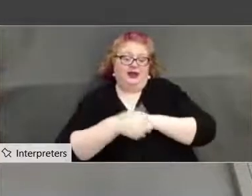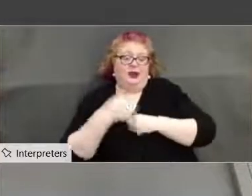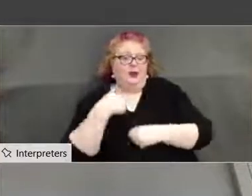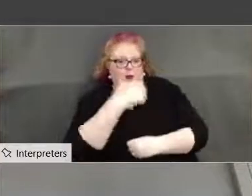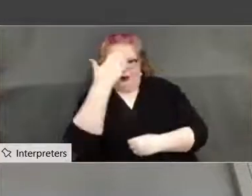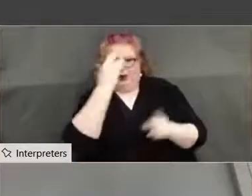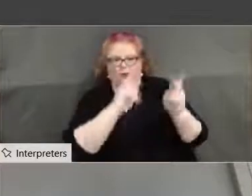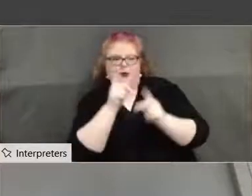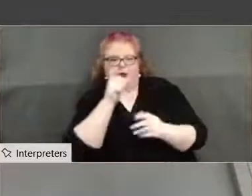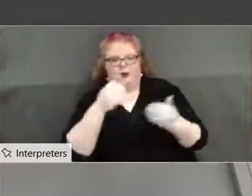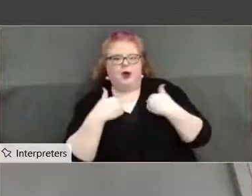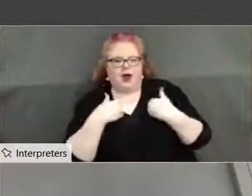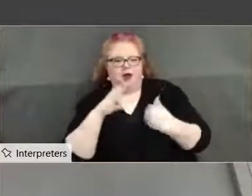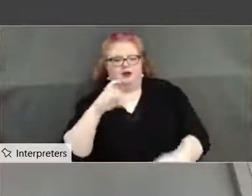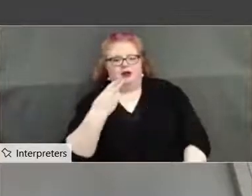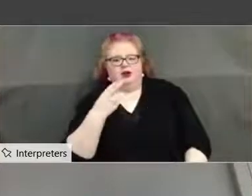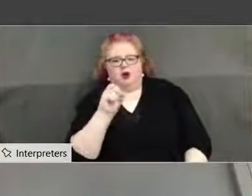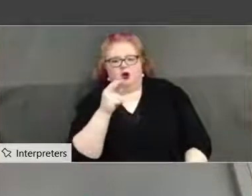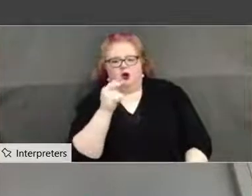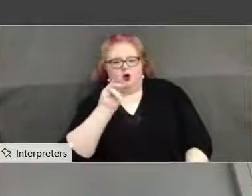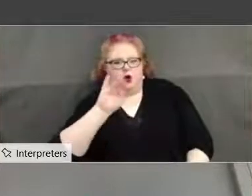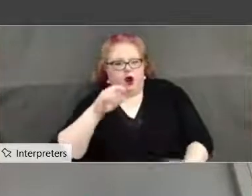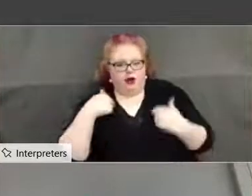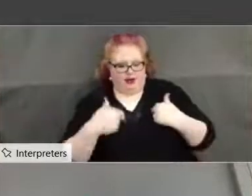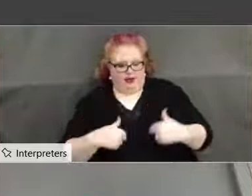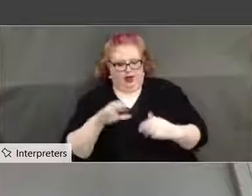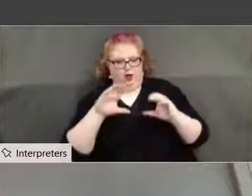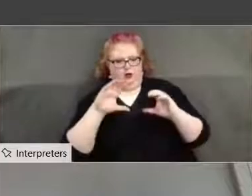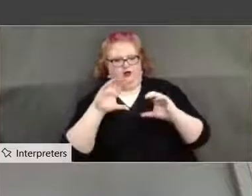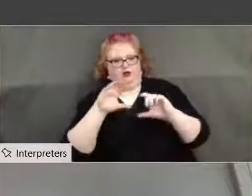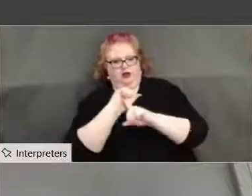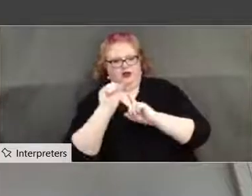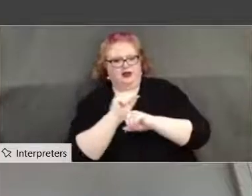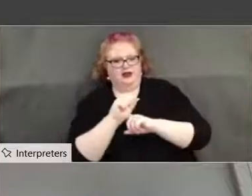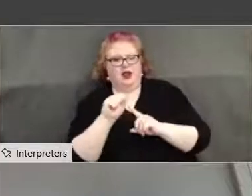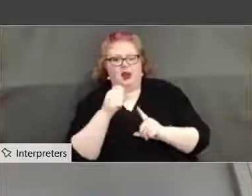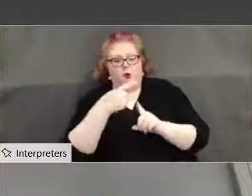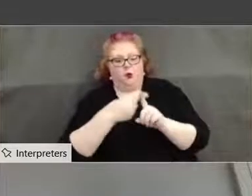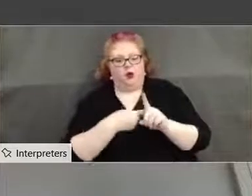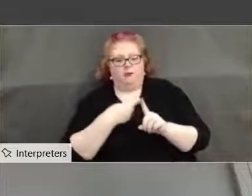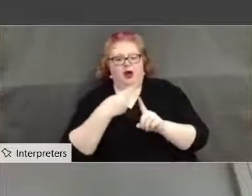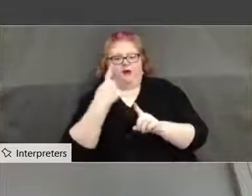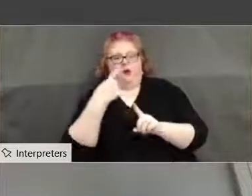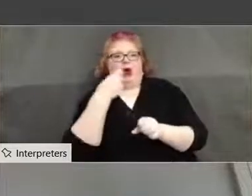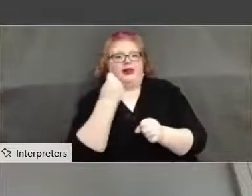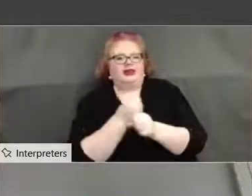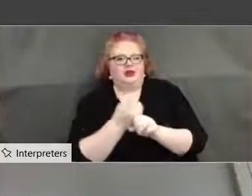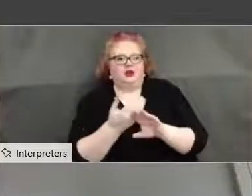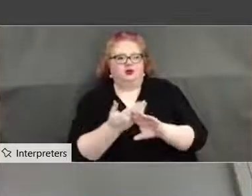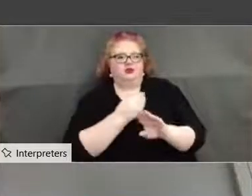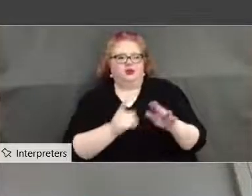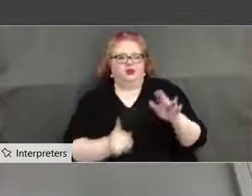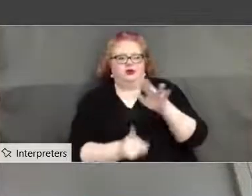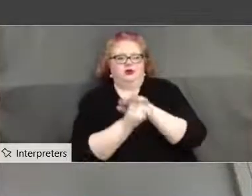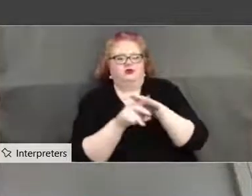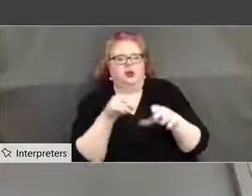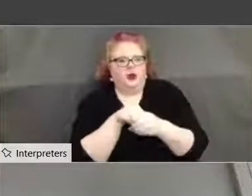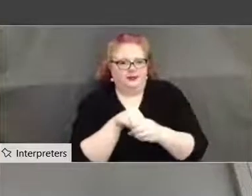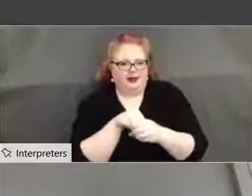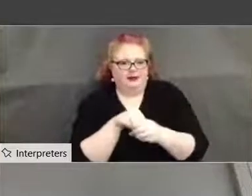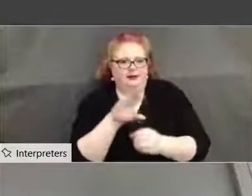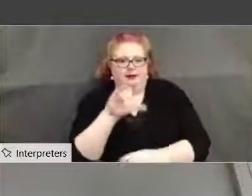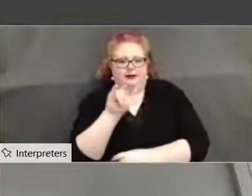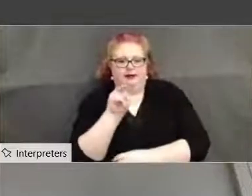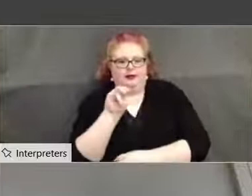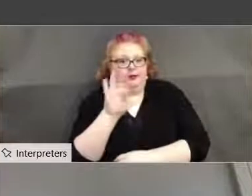health conditions. It can take months to a year before those show themselves at the clinic and our claims ratio starts going